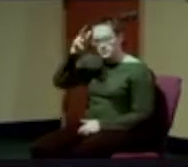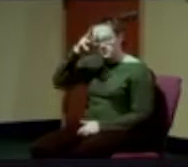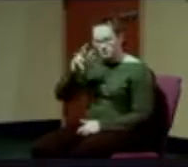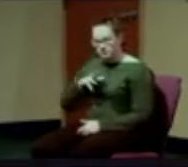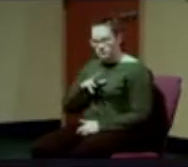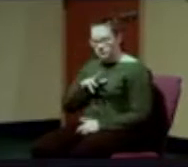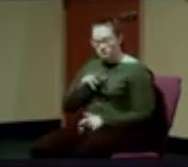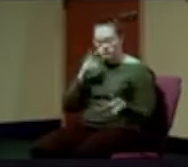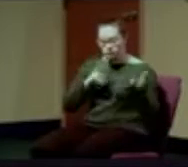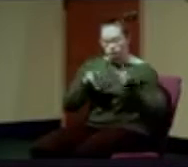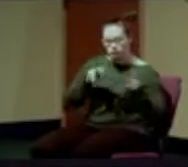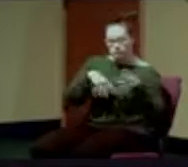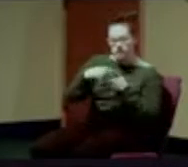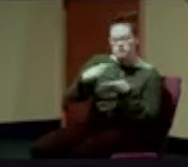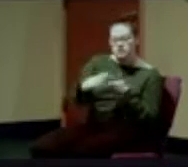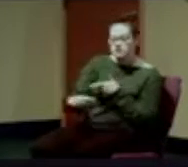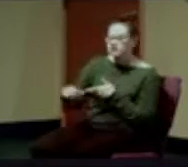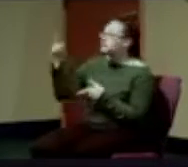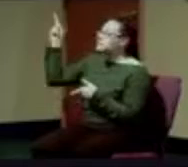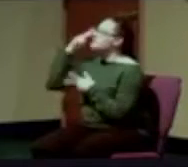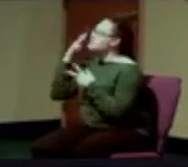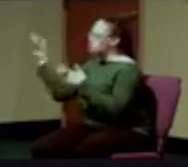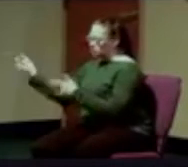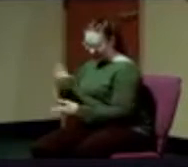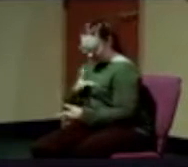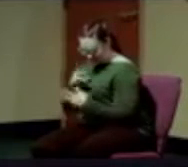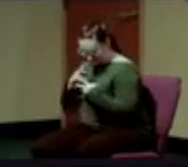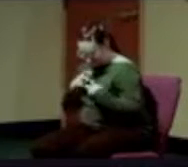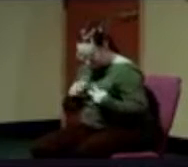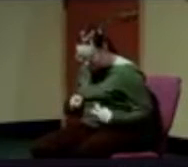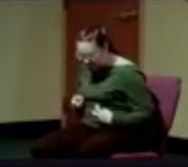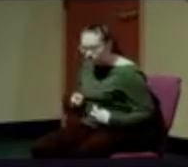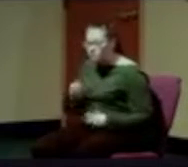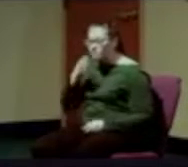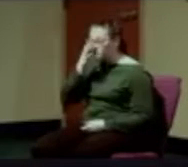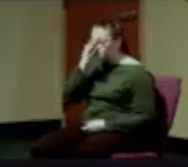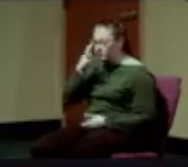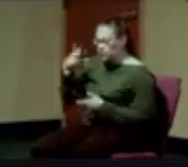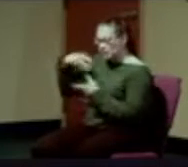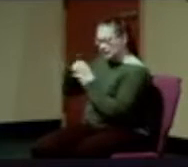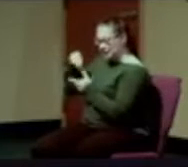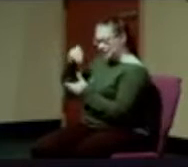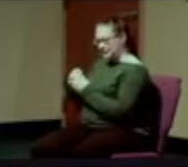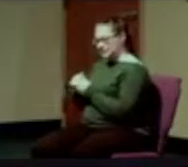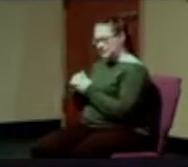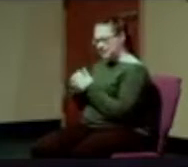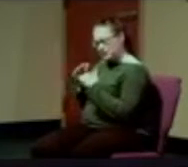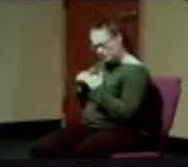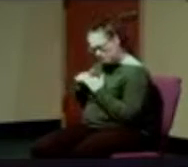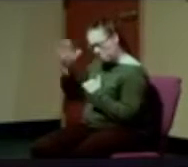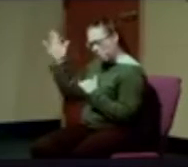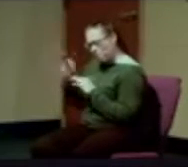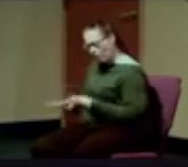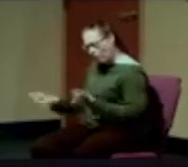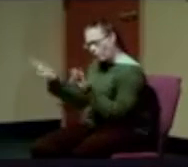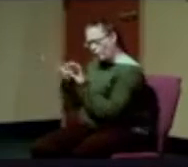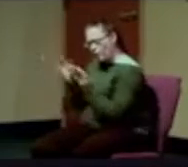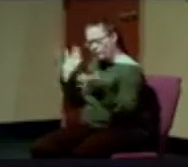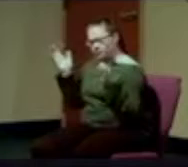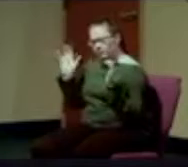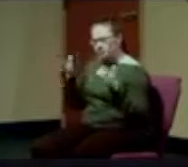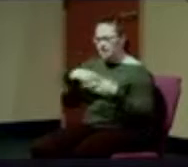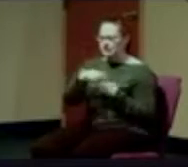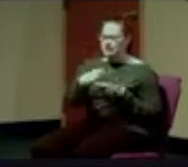on the heart. The Bible tells us out of the abundance of the heart, the mouth speaks. What is on the inside is far more important than what is on the outside. But